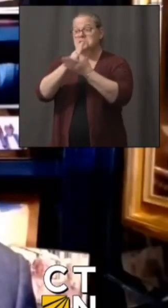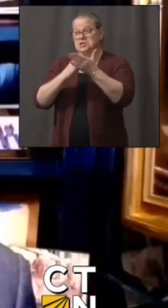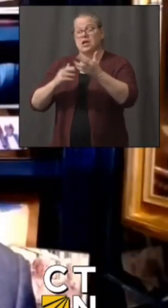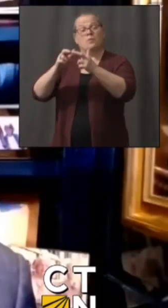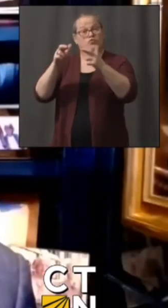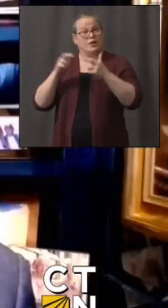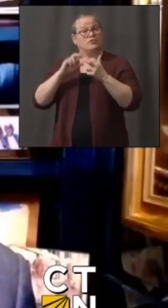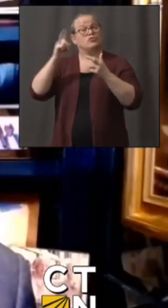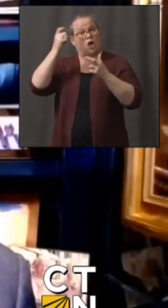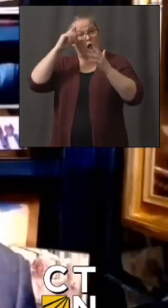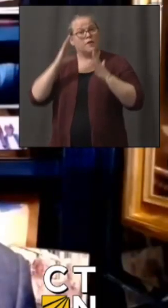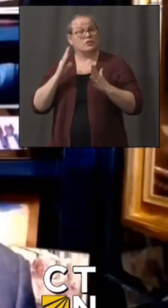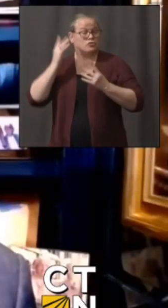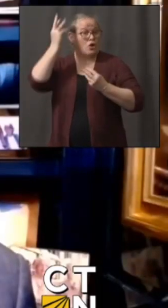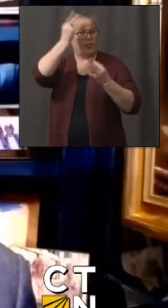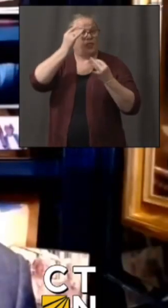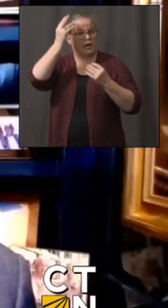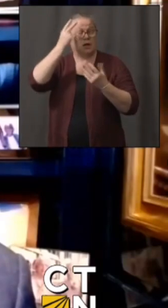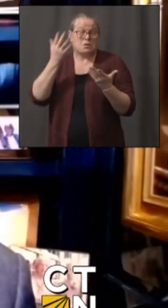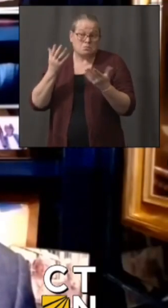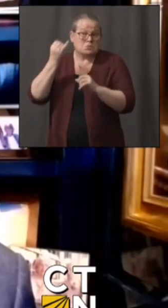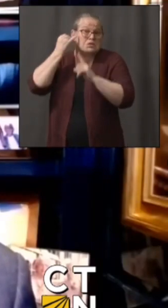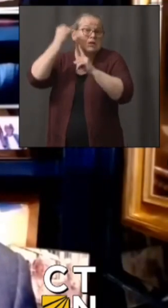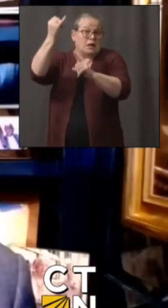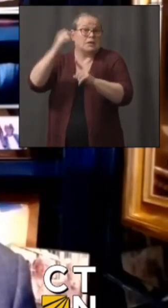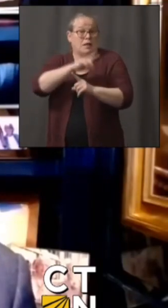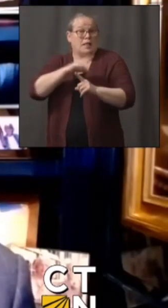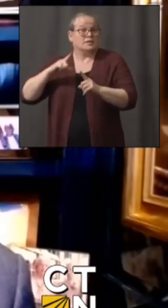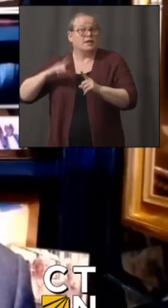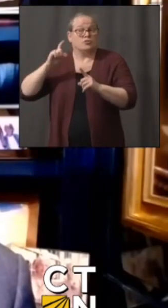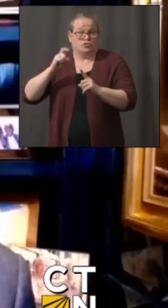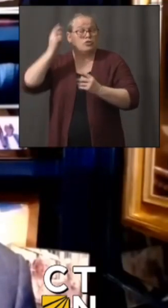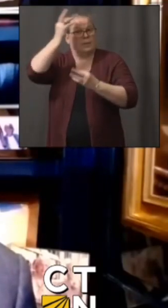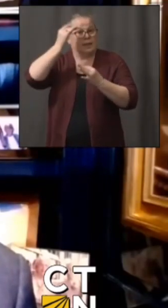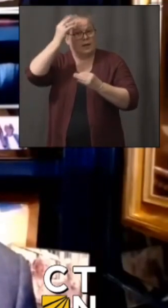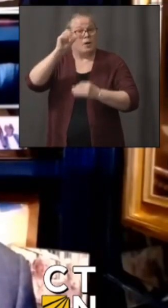the ideas that I think the legislature ought to be thinking about.